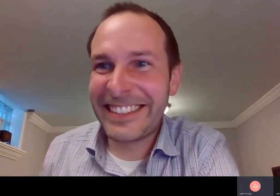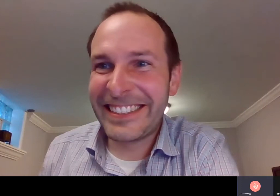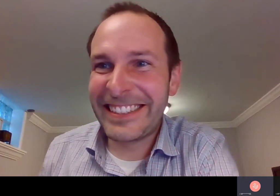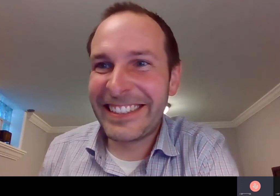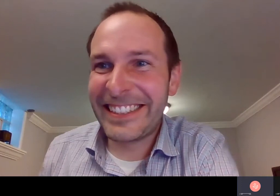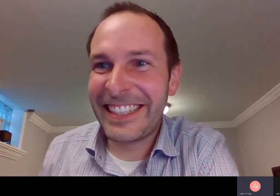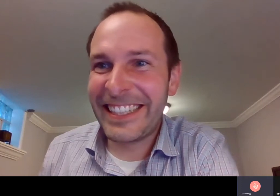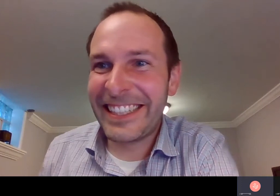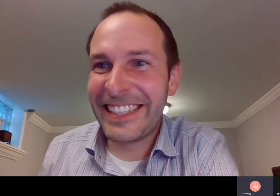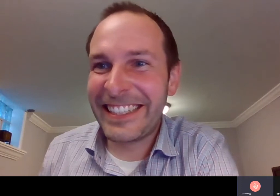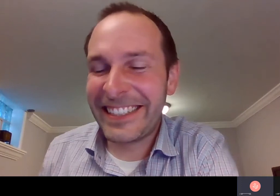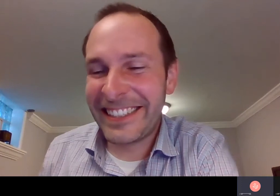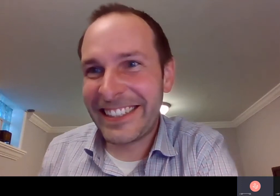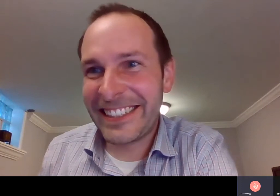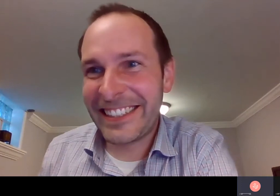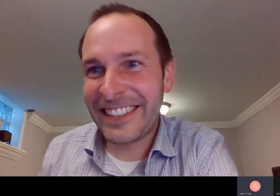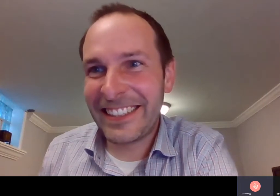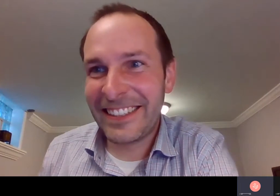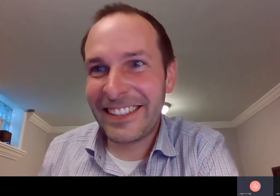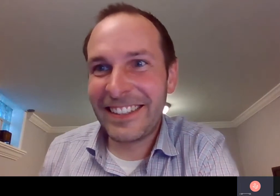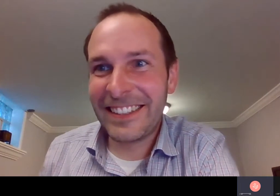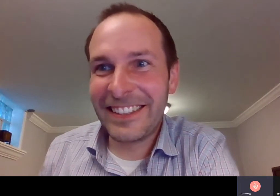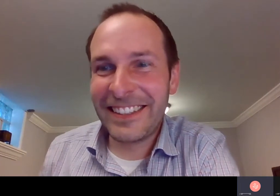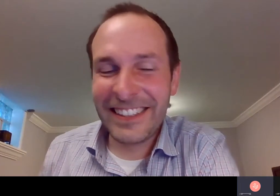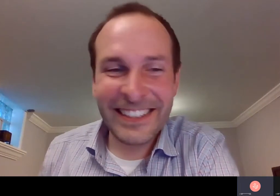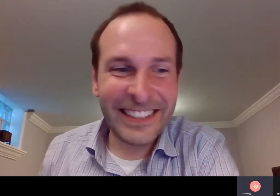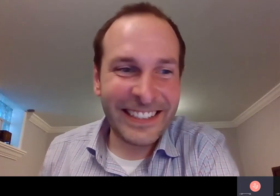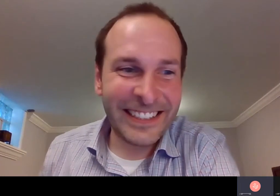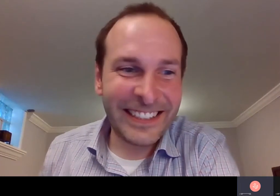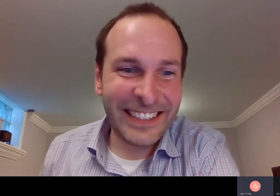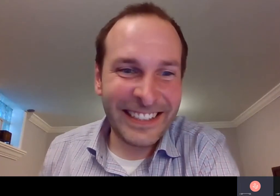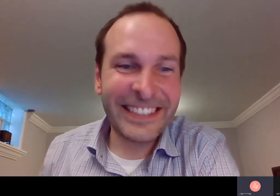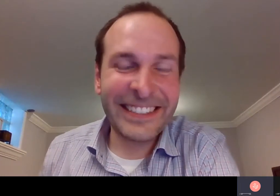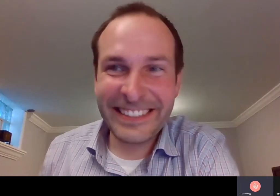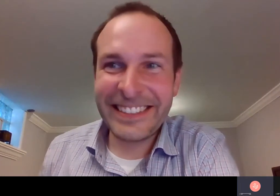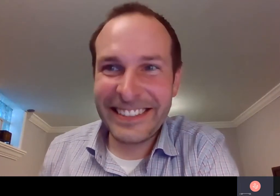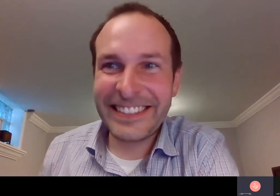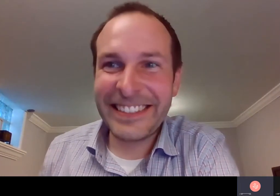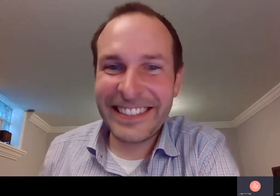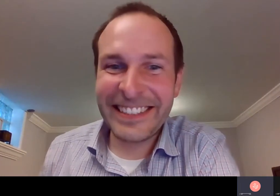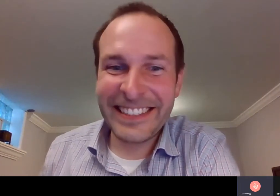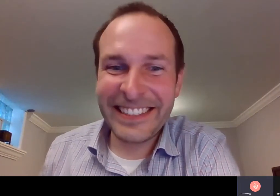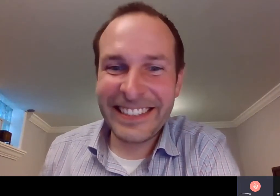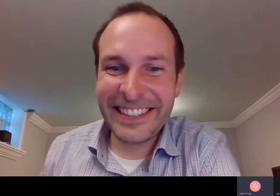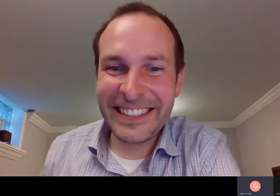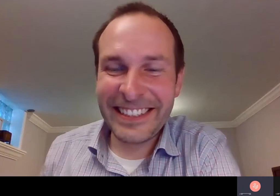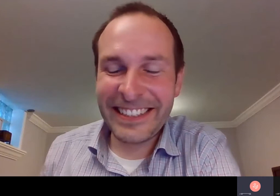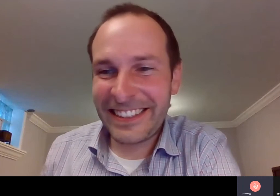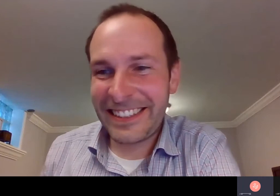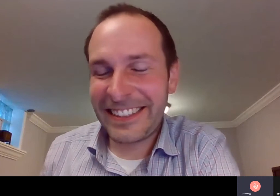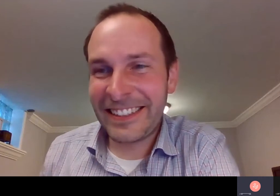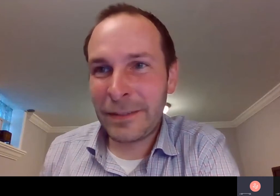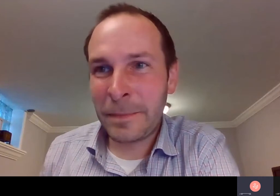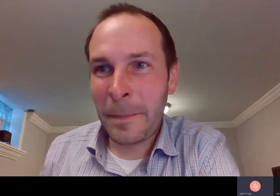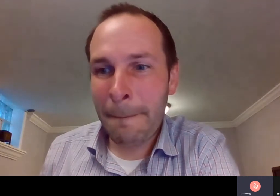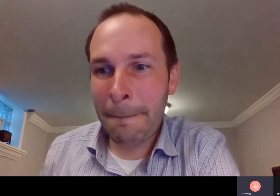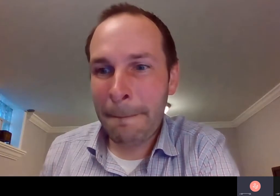absolutely. And today it's so nice that I feel like just last week was, it's like those